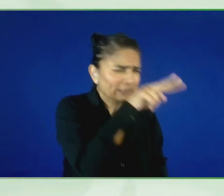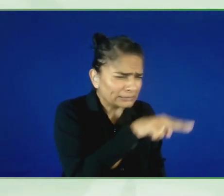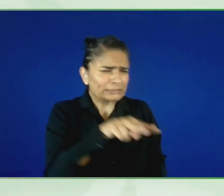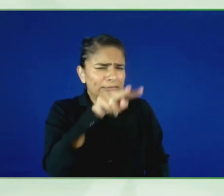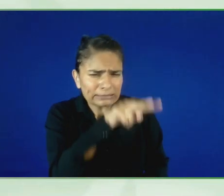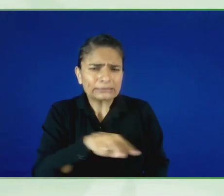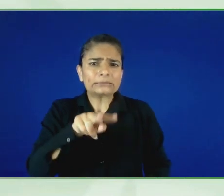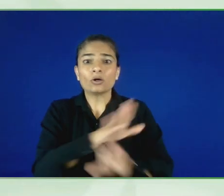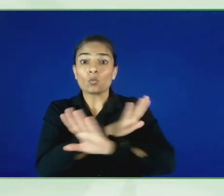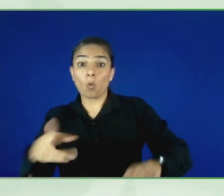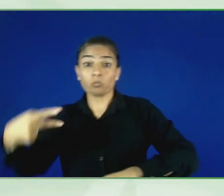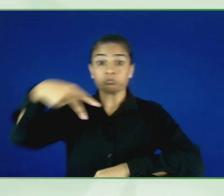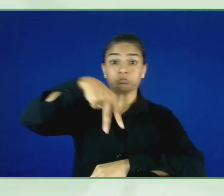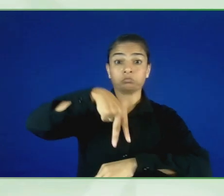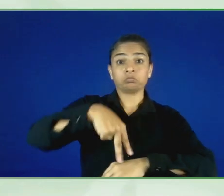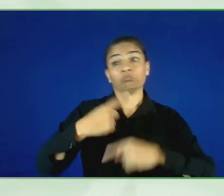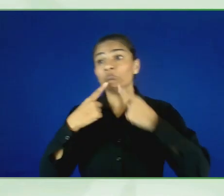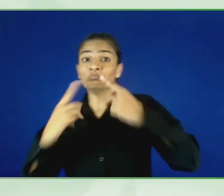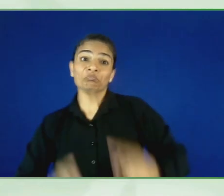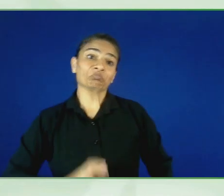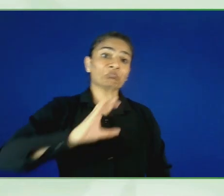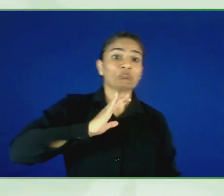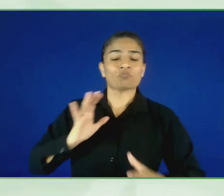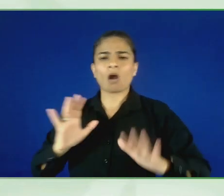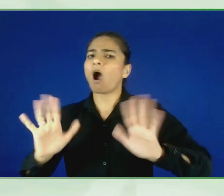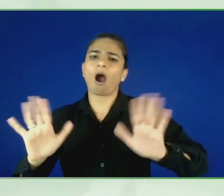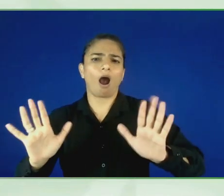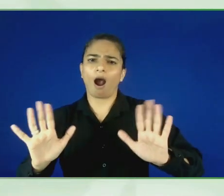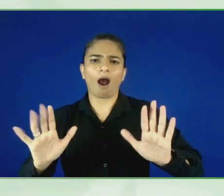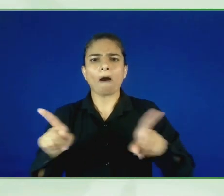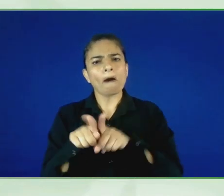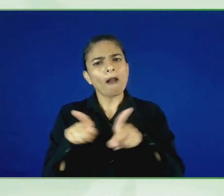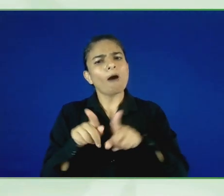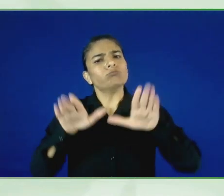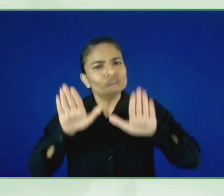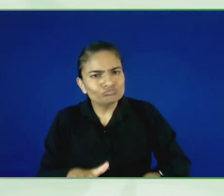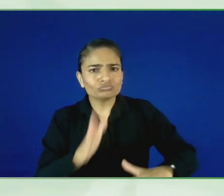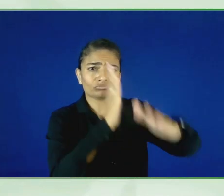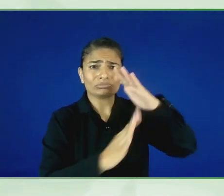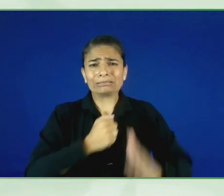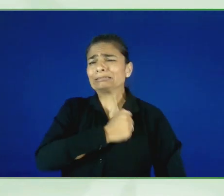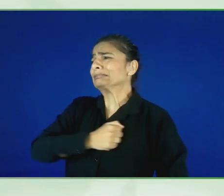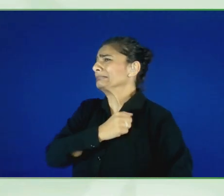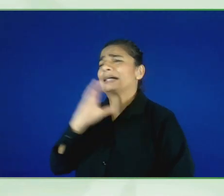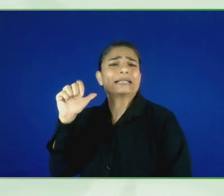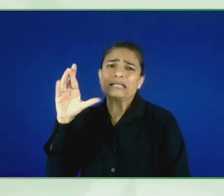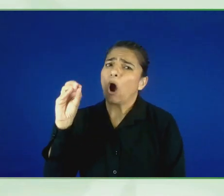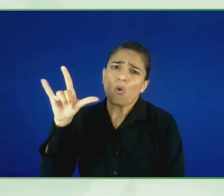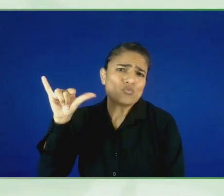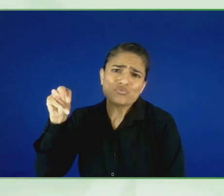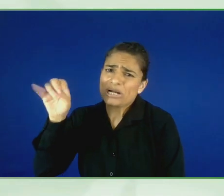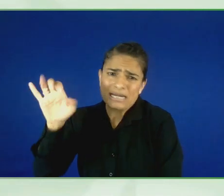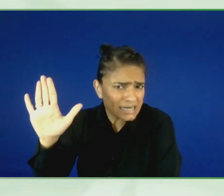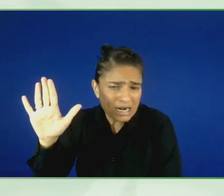inclusive company cultures that focusing on this. A second takeaway for me is engage the top